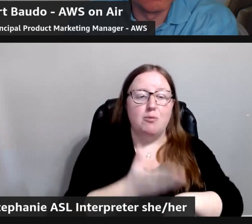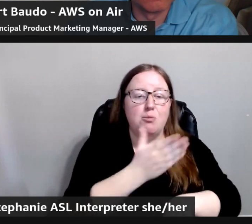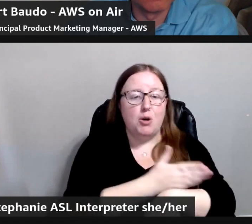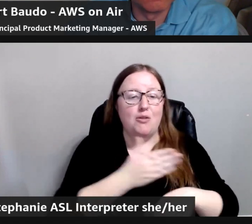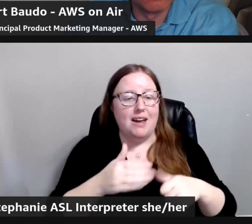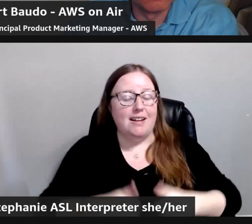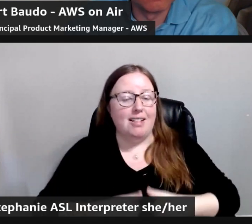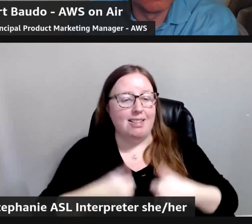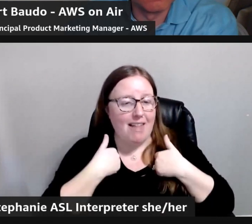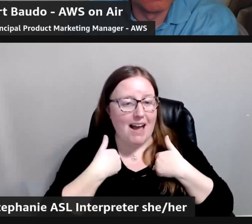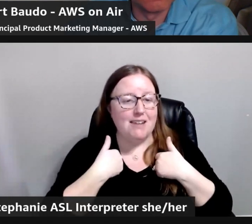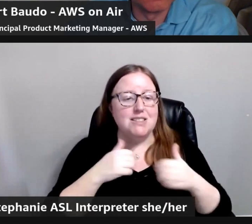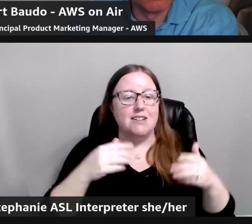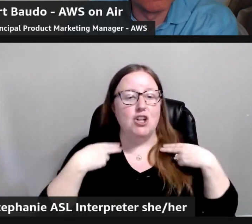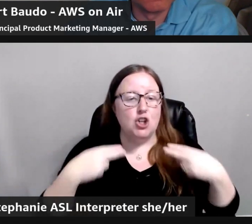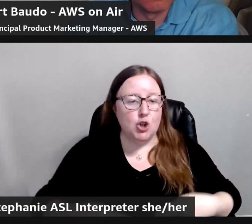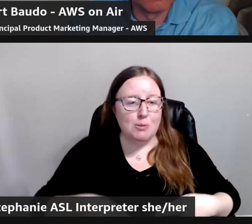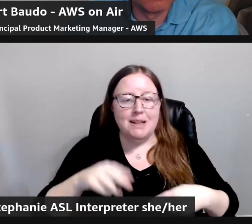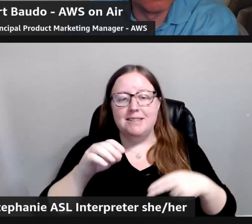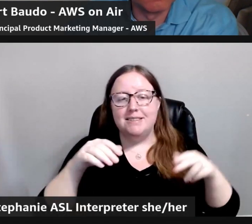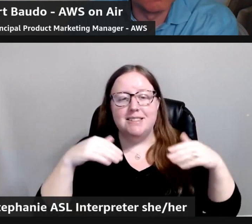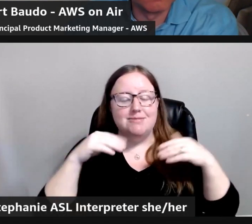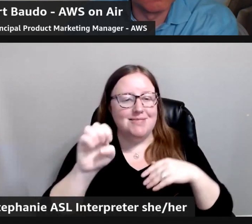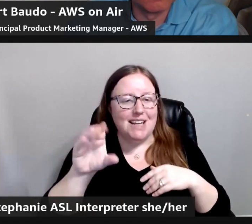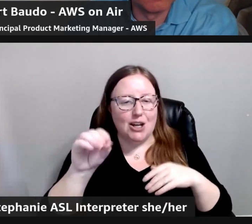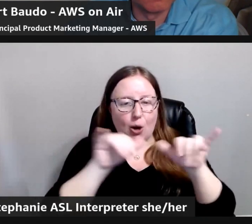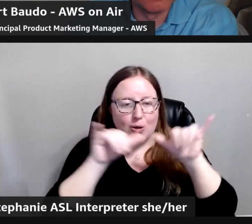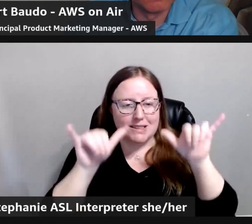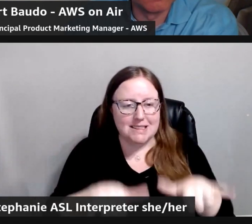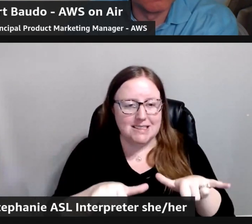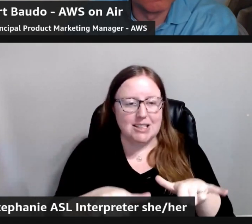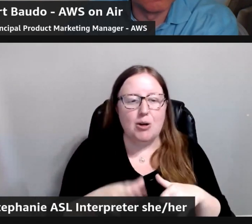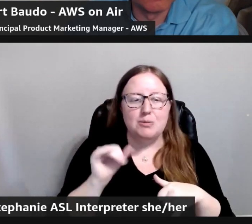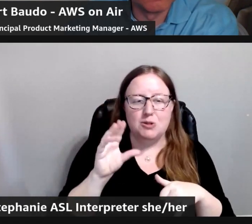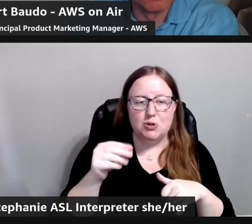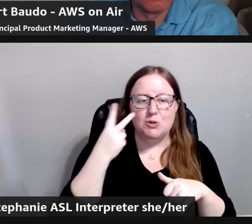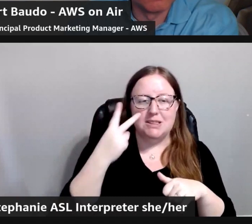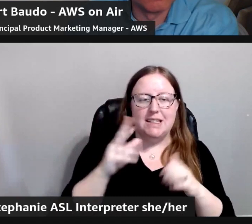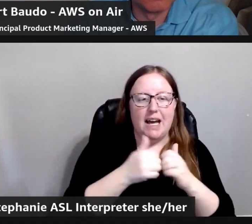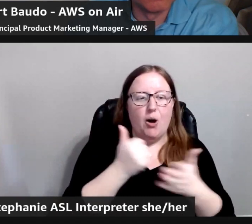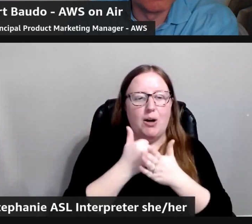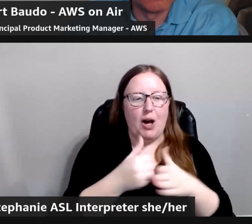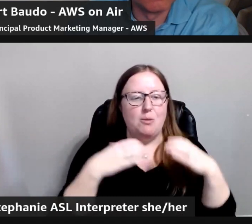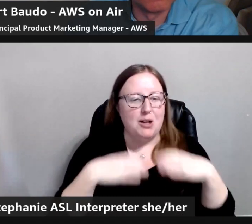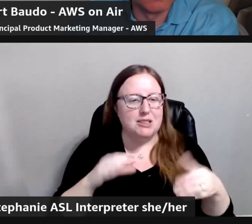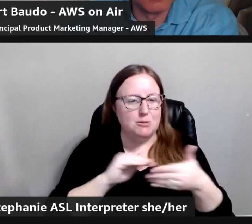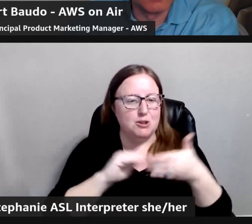other species, and entire ecosystems by figuring out what advanced compute can do to help our customers and partners.